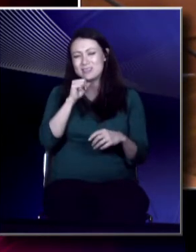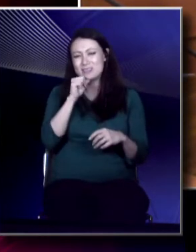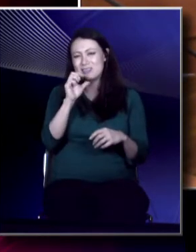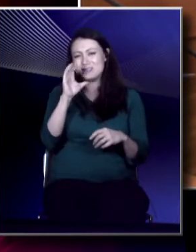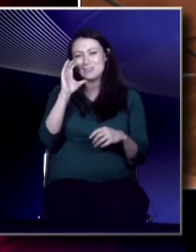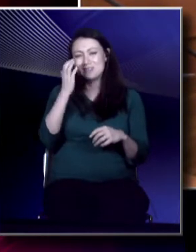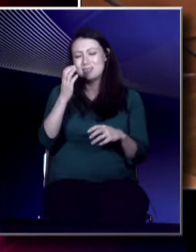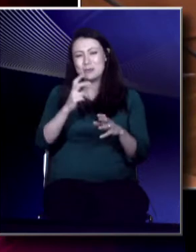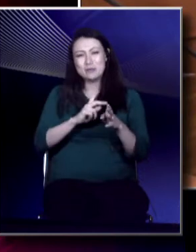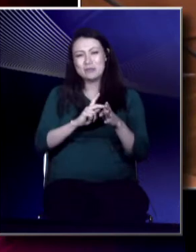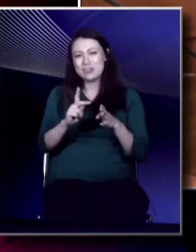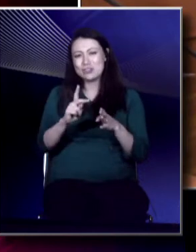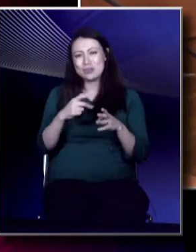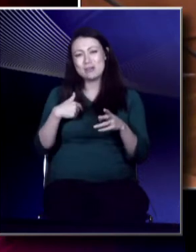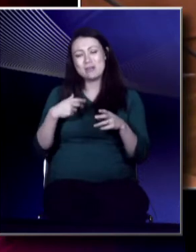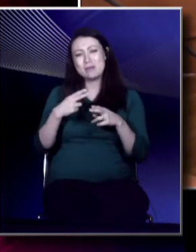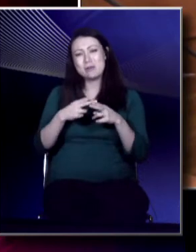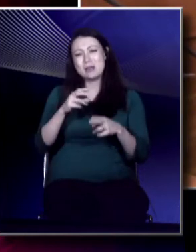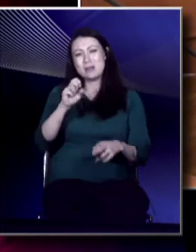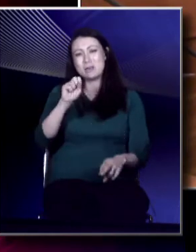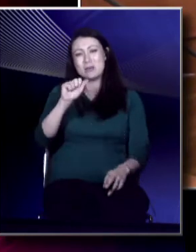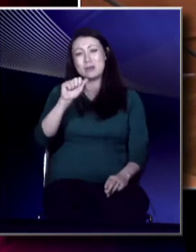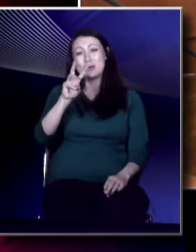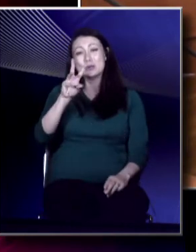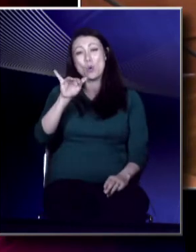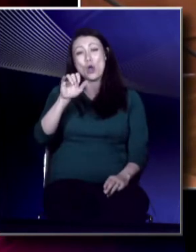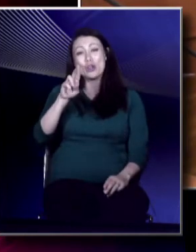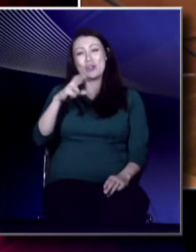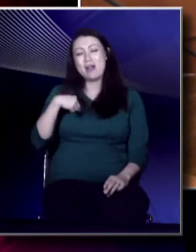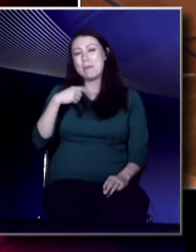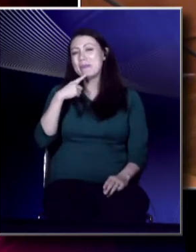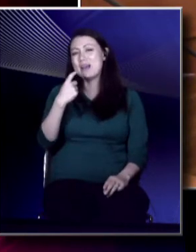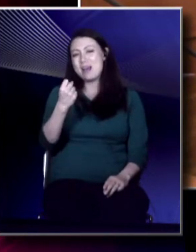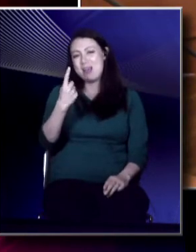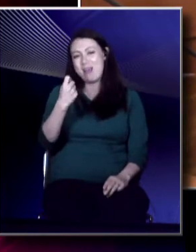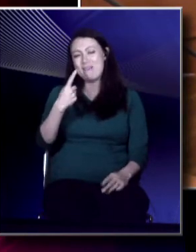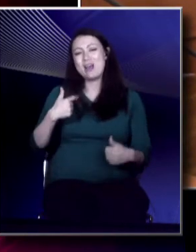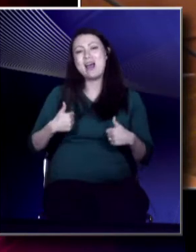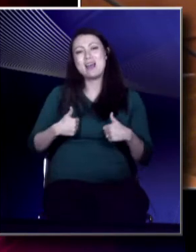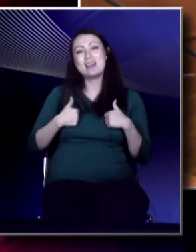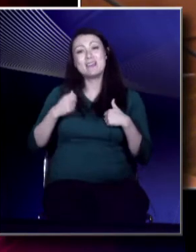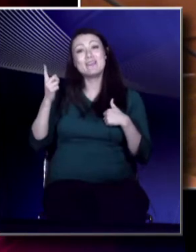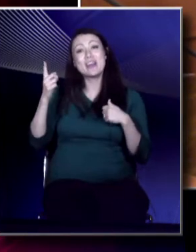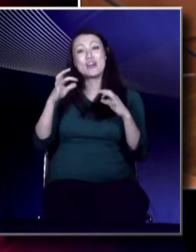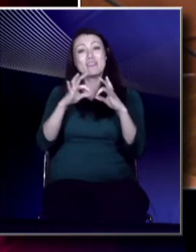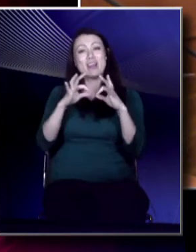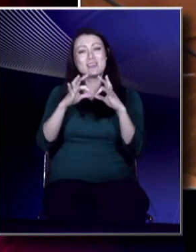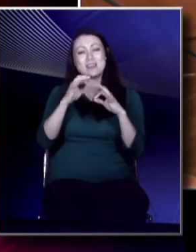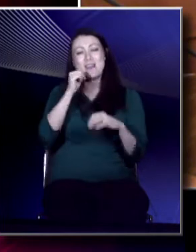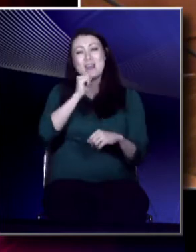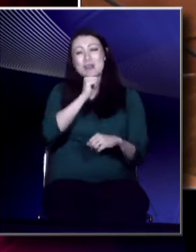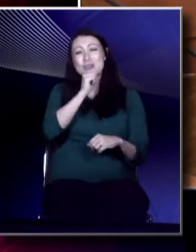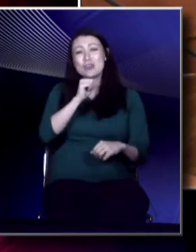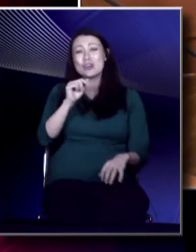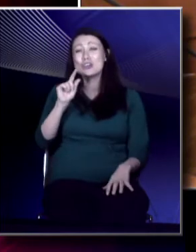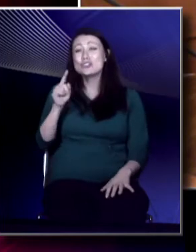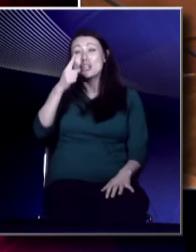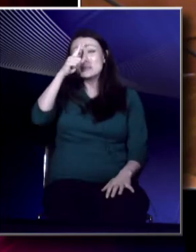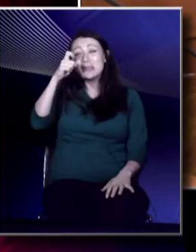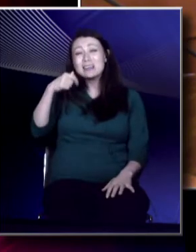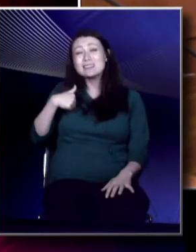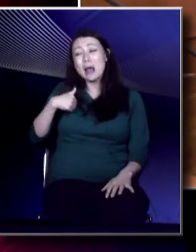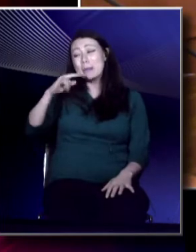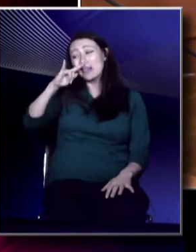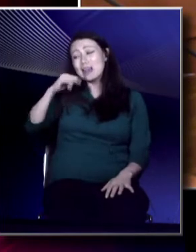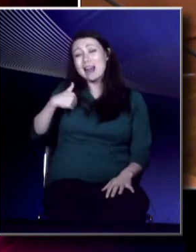professional to me. My name is Sawyer and I'm 11 years old and I live in Flagstaff, Arizona. Just because I'm a kid with an eye